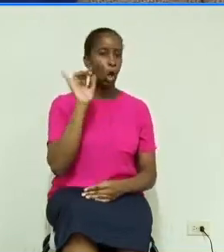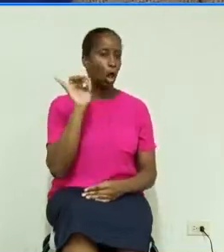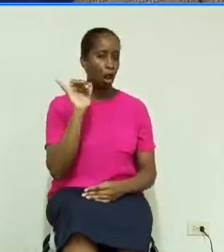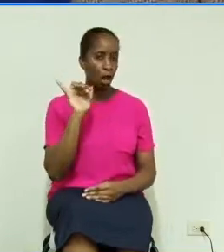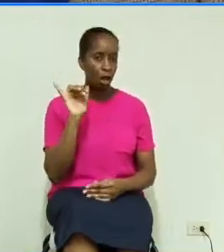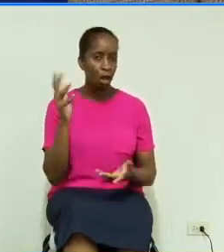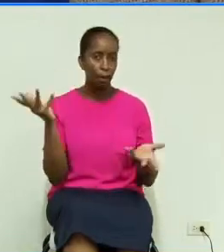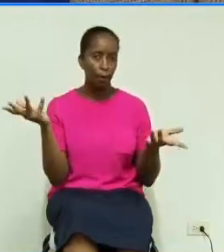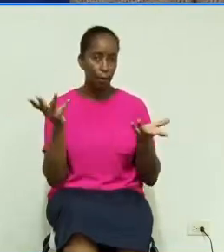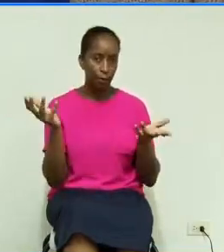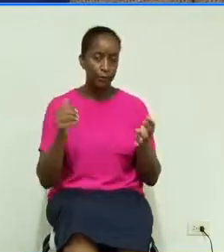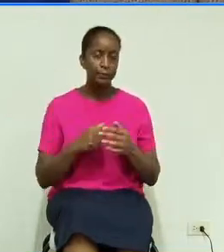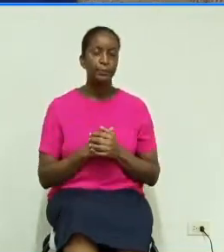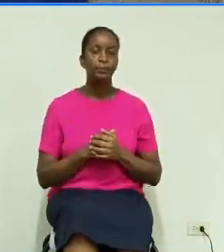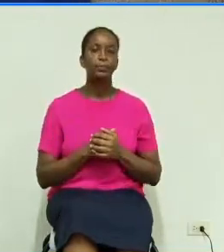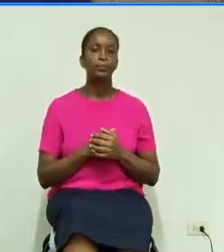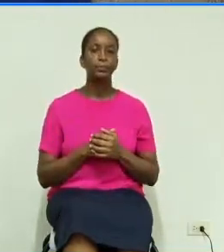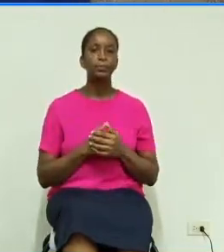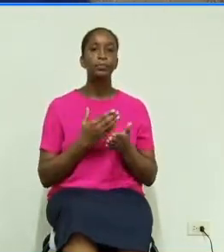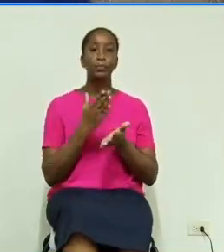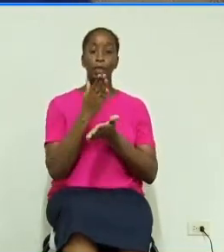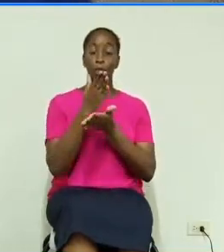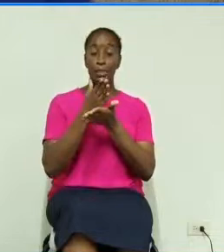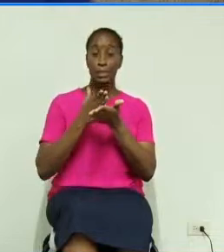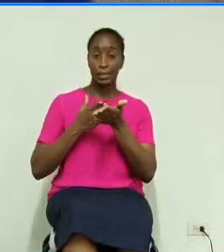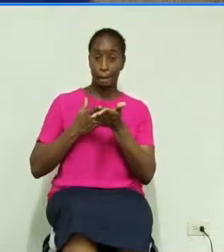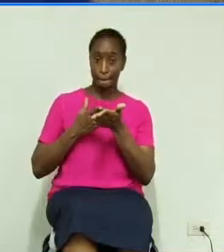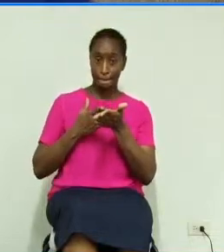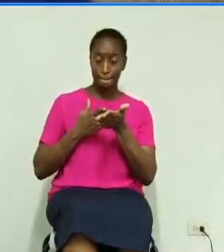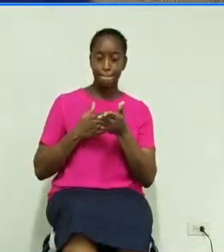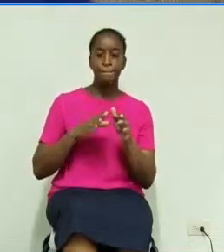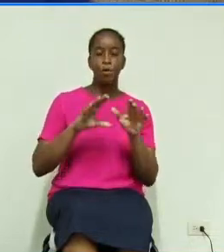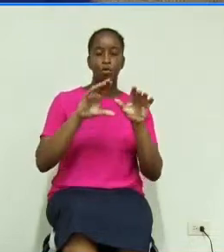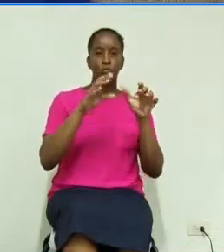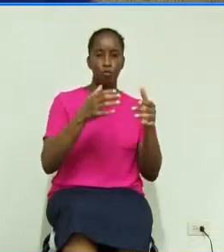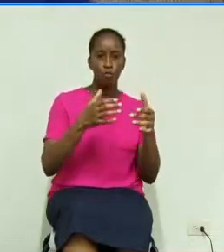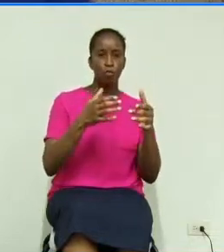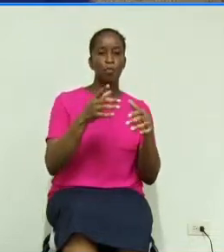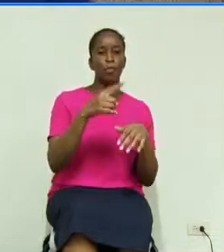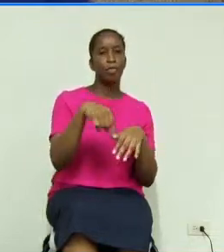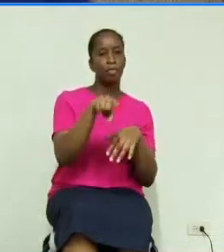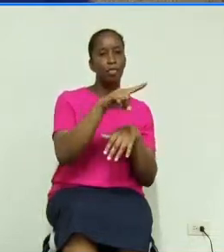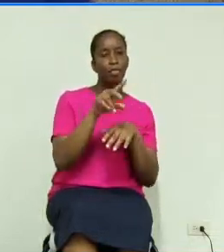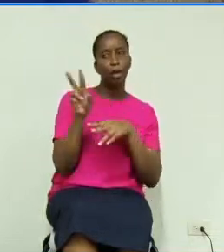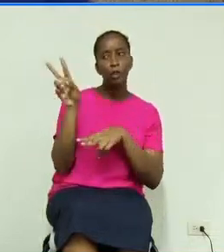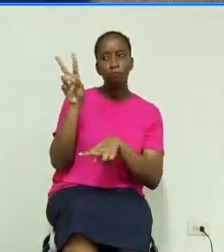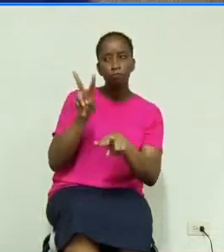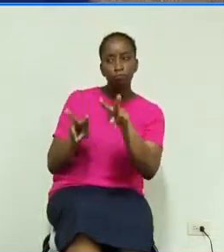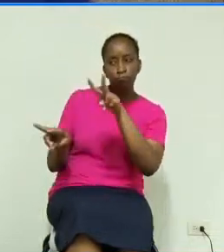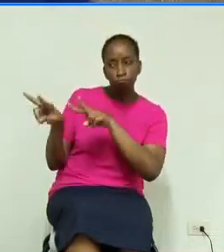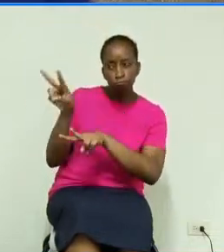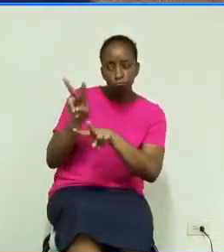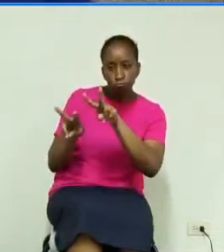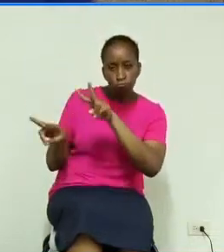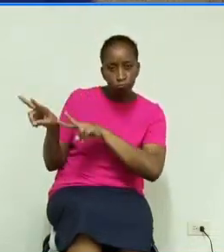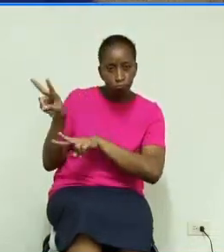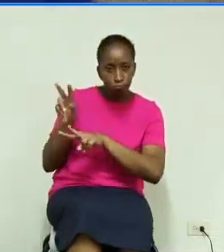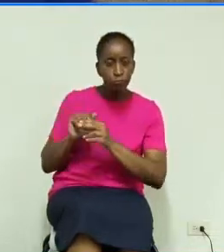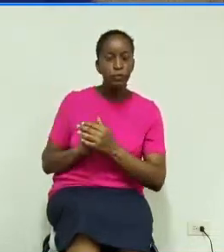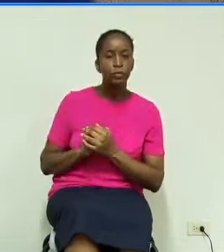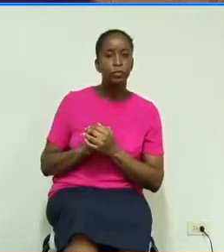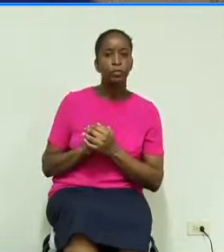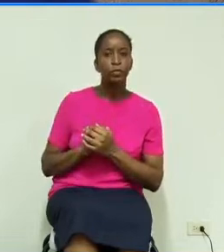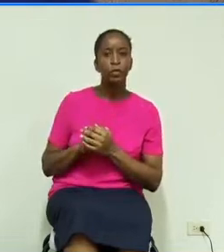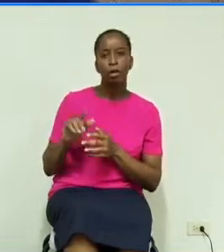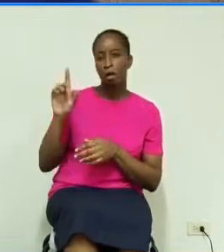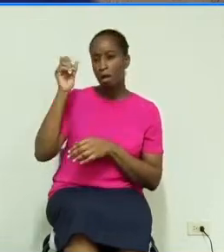chambers which they're called chambers of review and reflection. And the main focus of those is